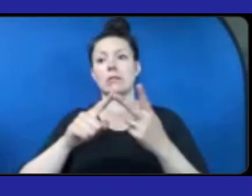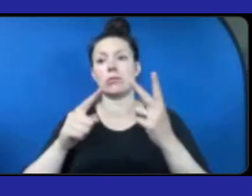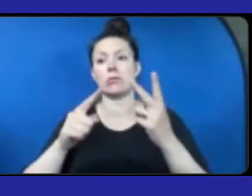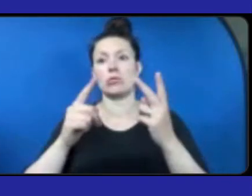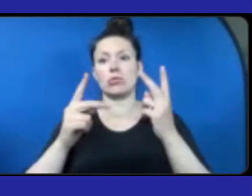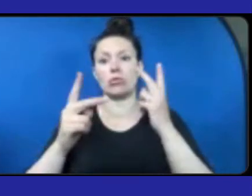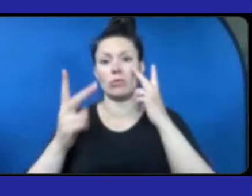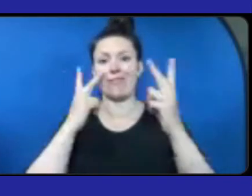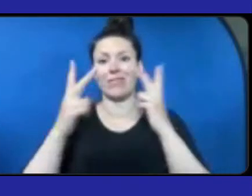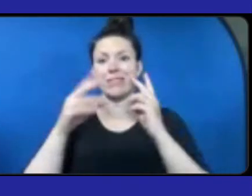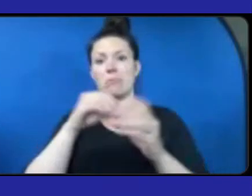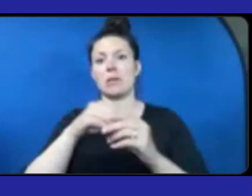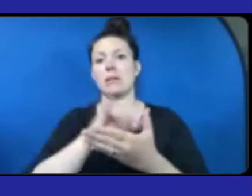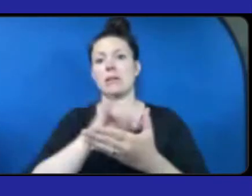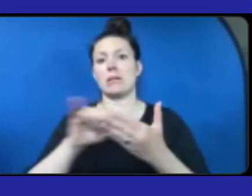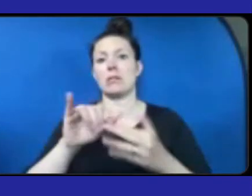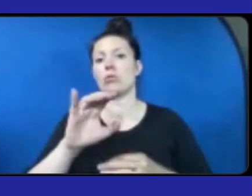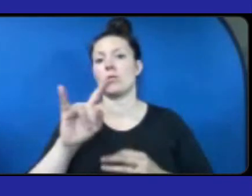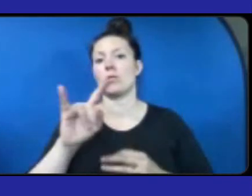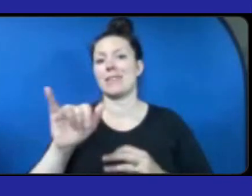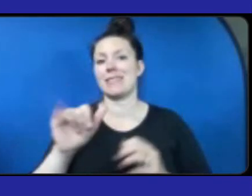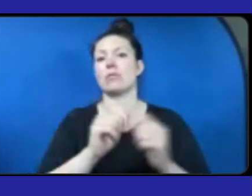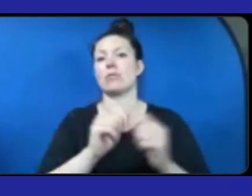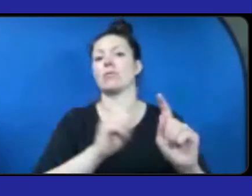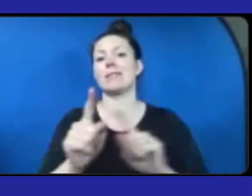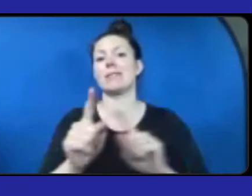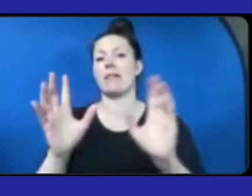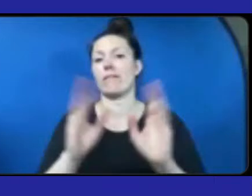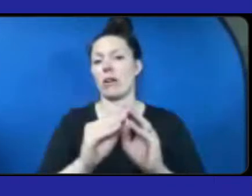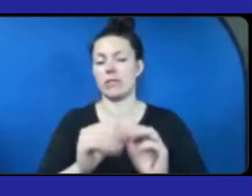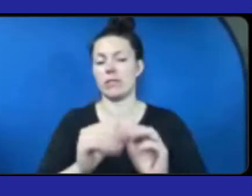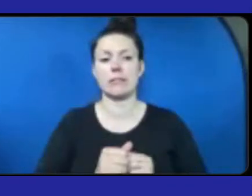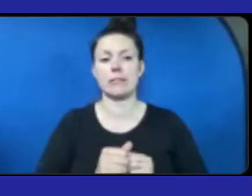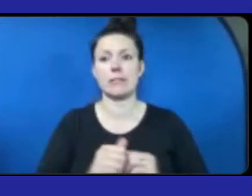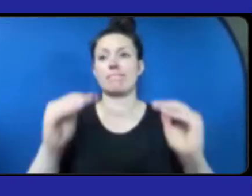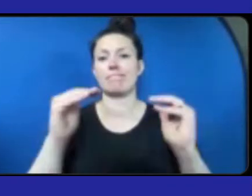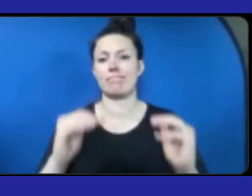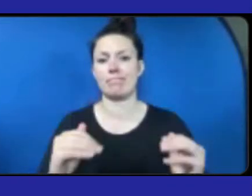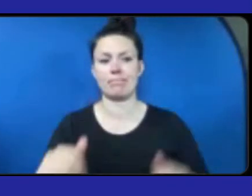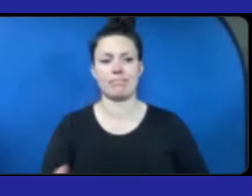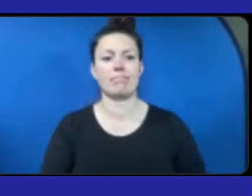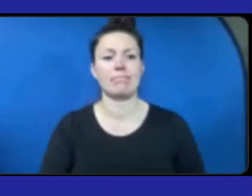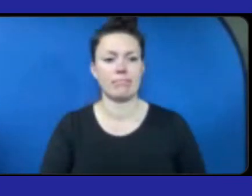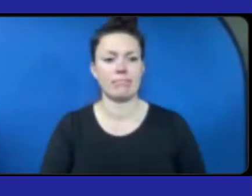within New York City at different conferences. Next slide.